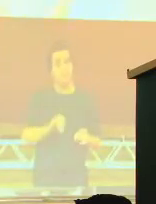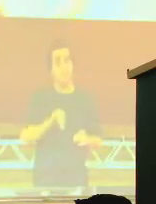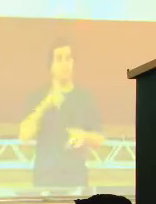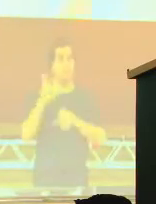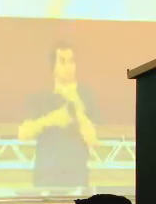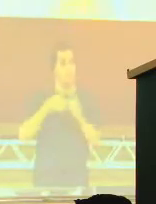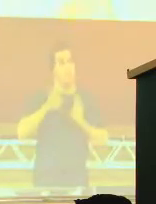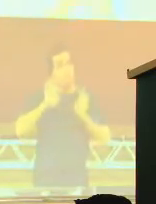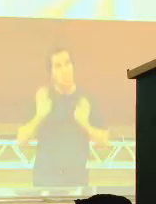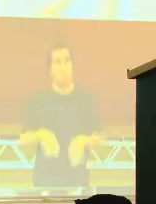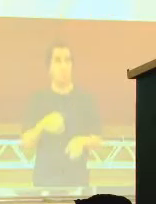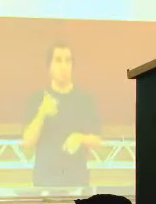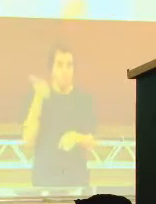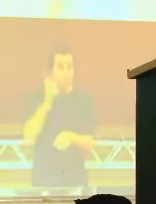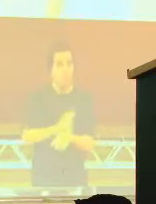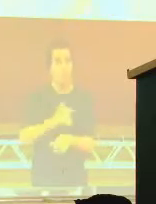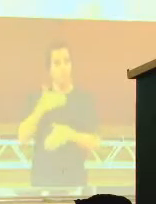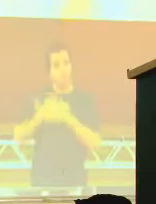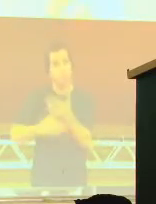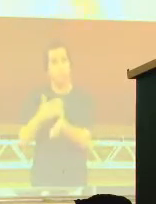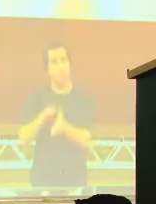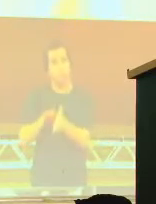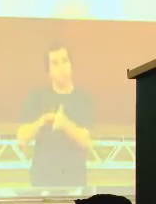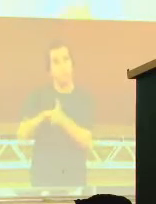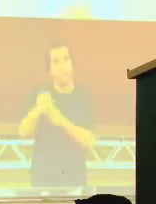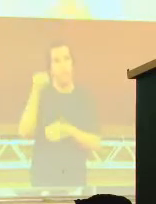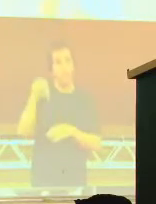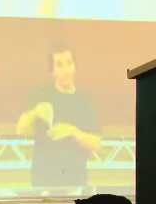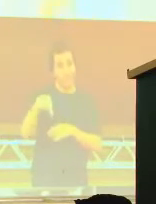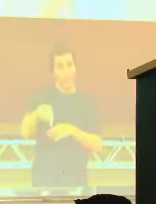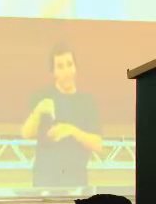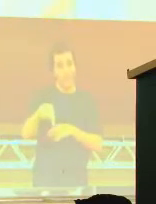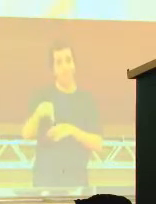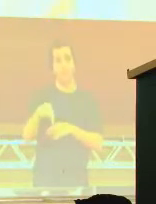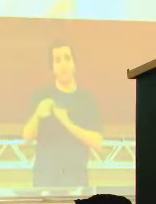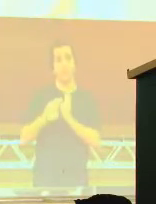Writing proprietary software is doing evil.